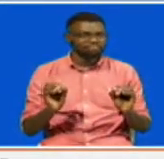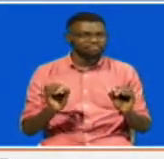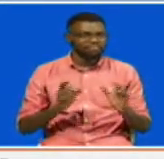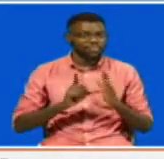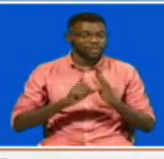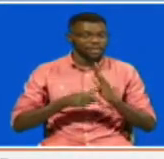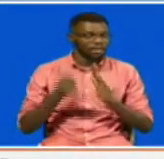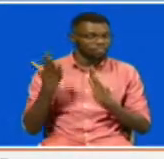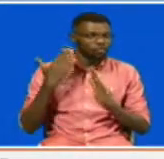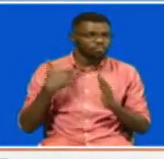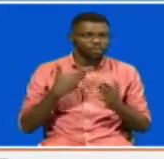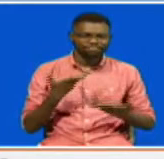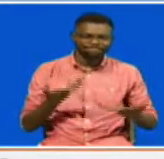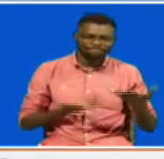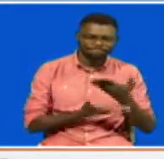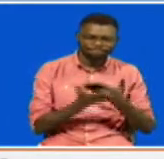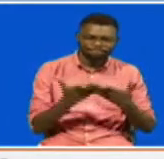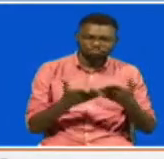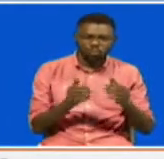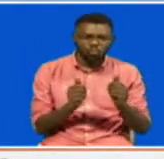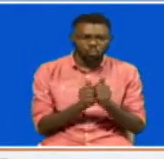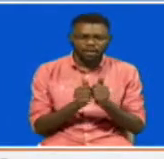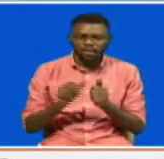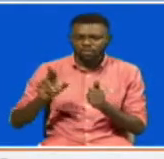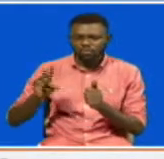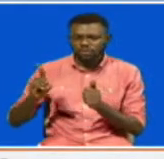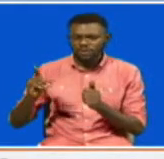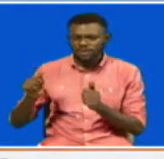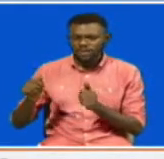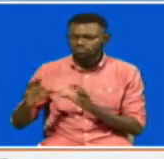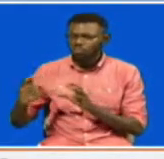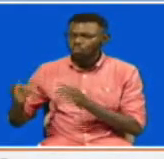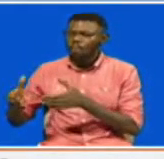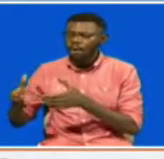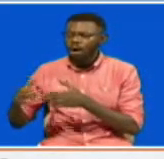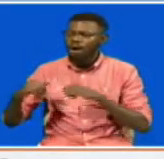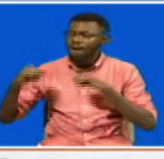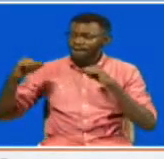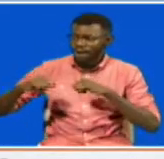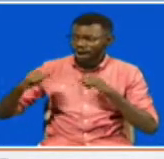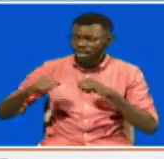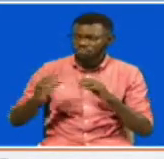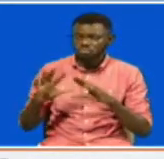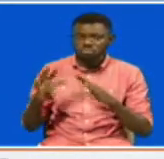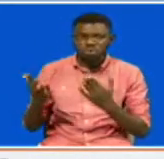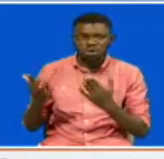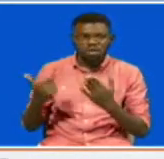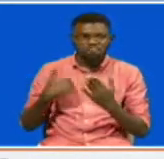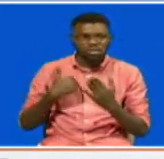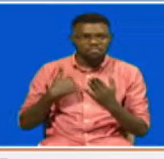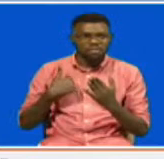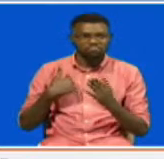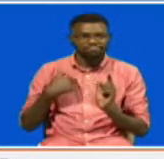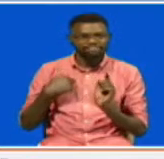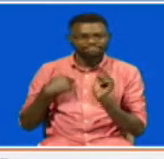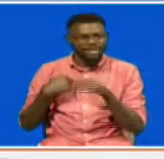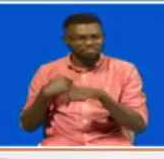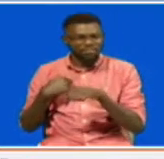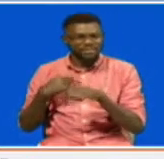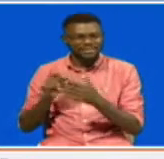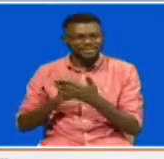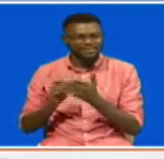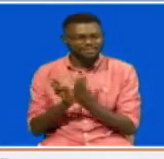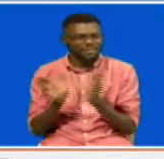in-depth conversation with the leadership of UDA and agreed that I should come and be the Secretary General for UDA. So